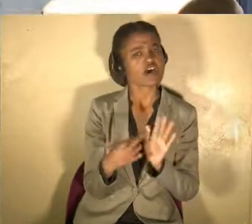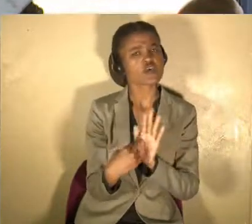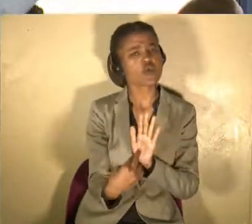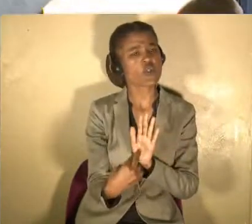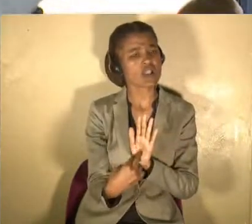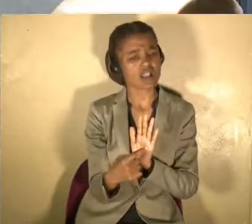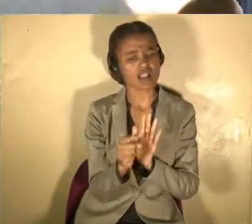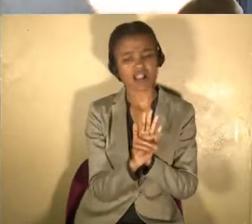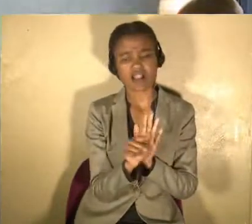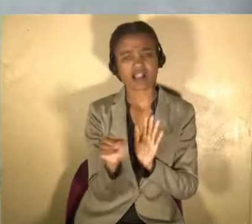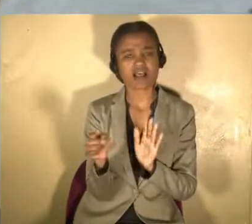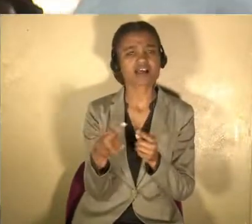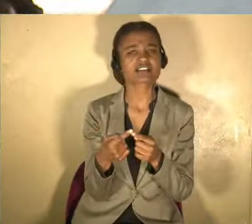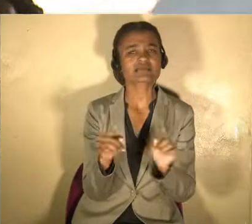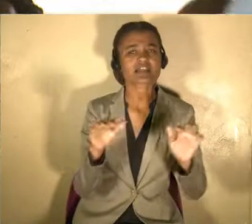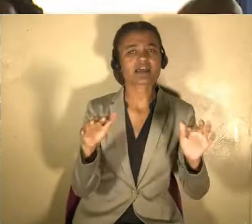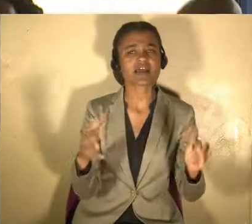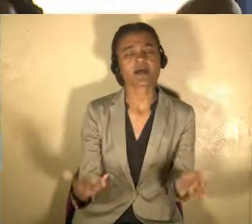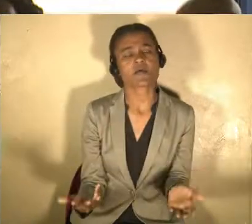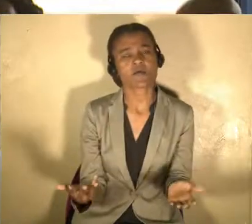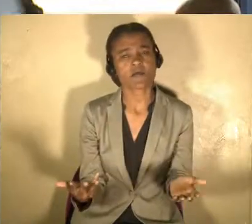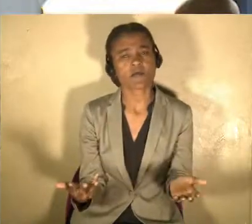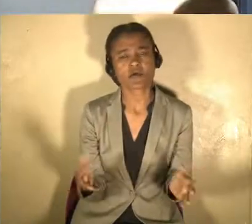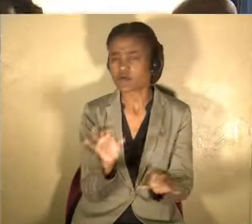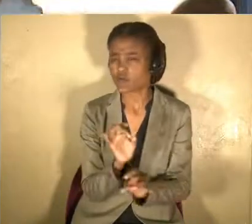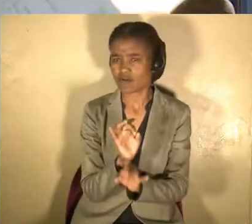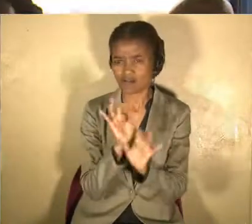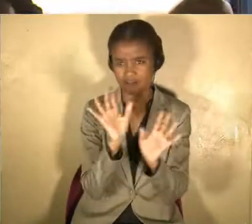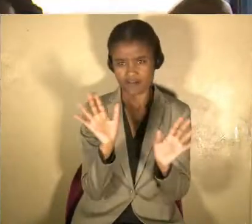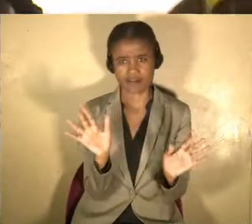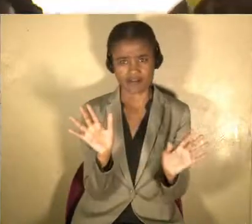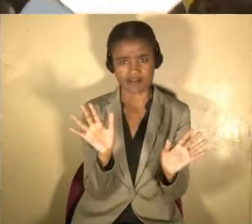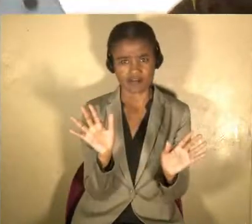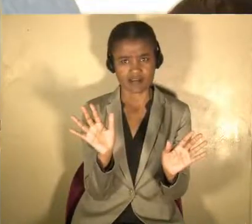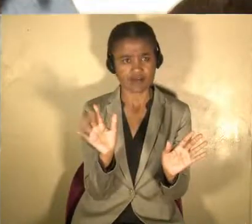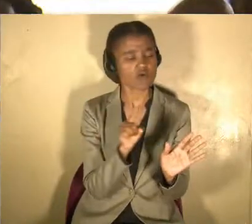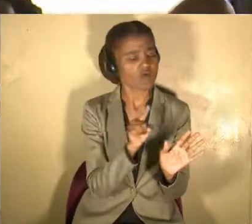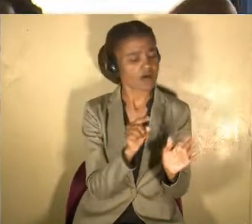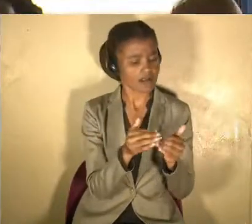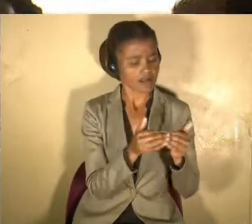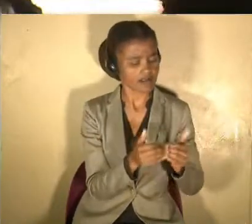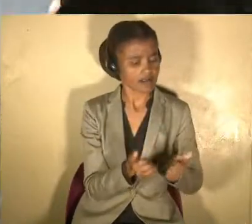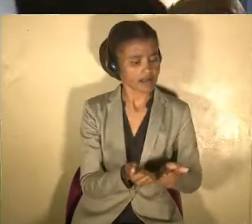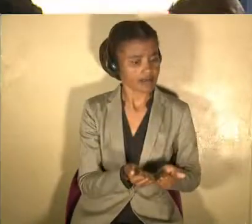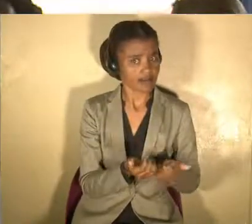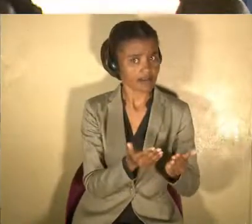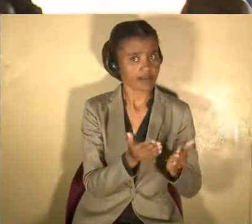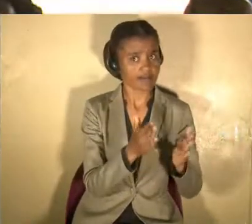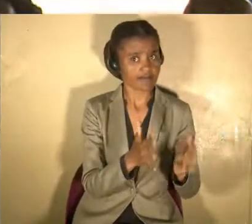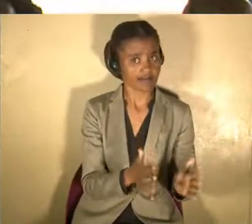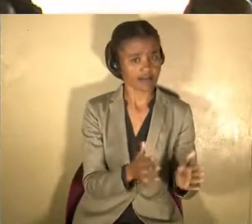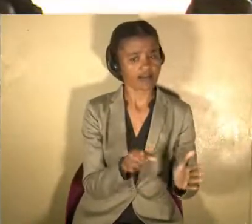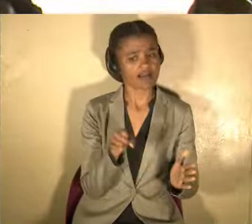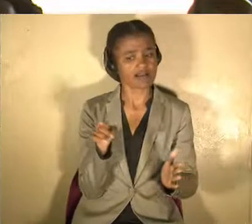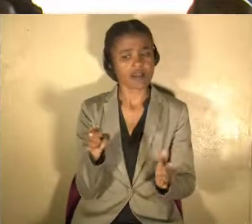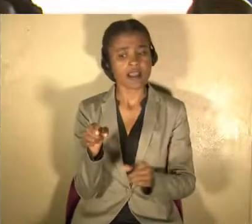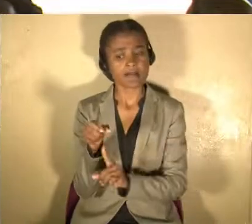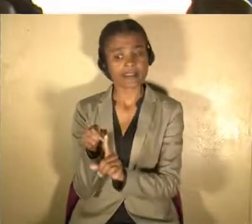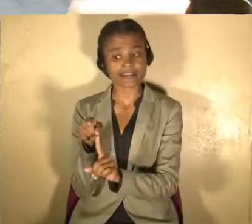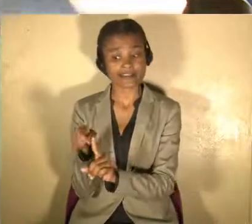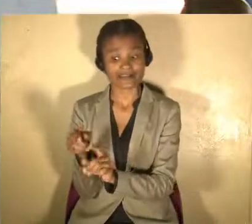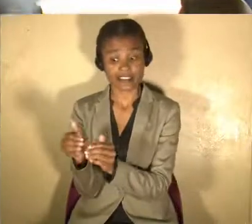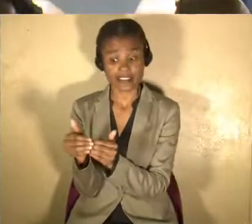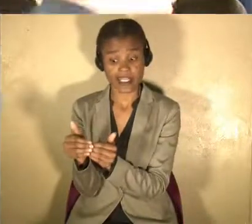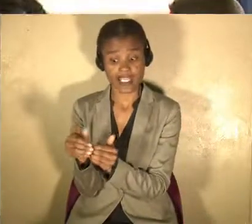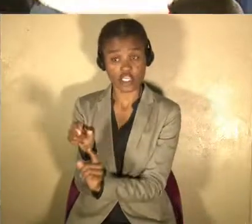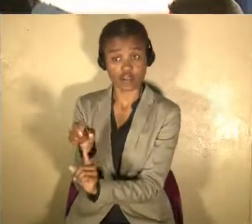different, but not clear. Ukuthi kahle kathi mawukhuluma nge-caregiver, ukhuluma ngani, mawukhuluma nge-guardian, ukhuluma ngani.